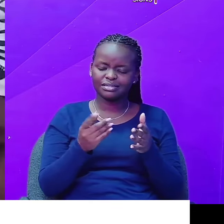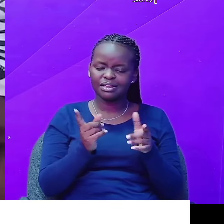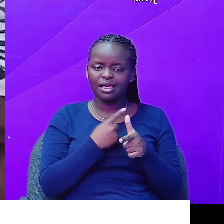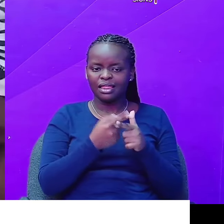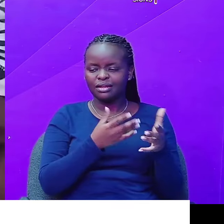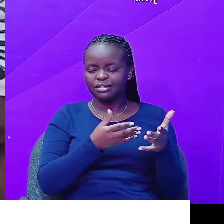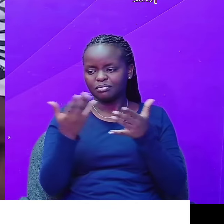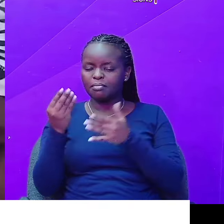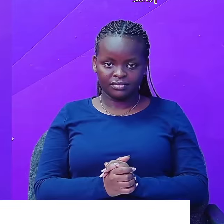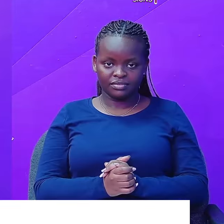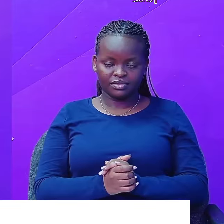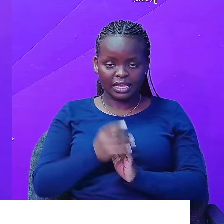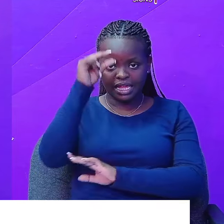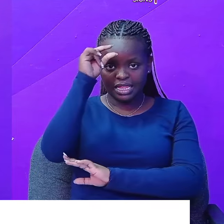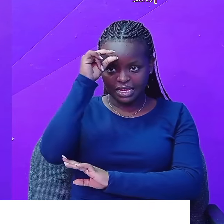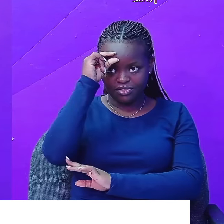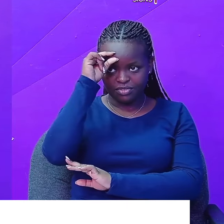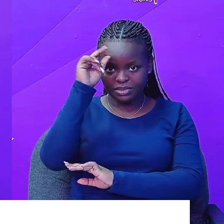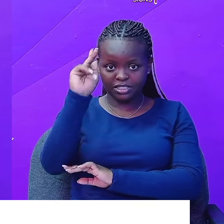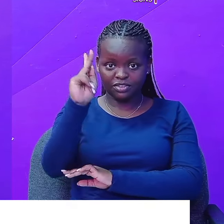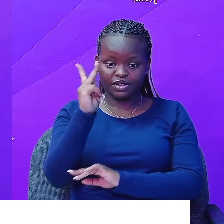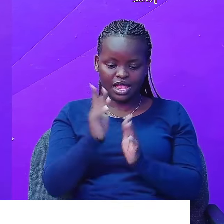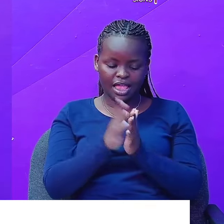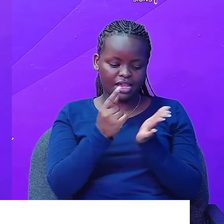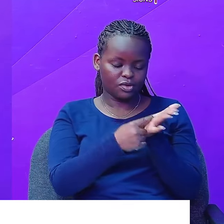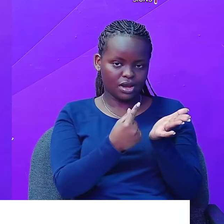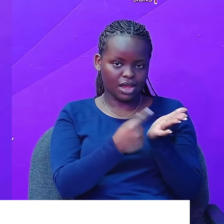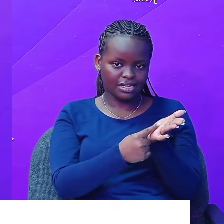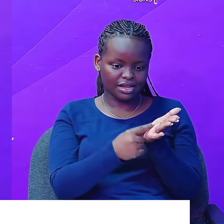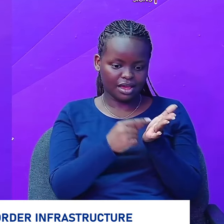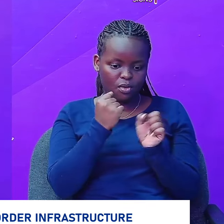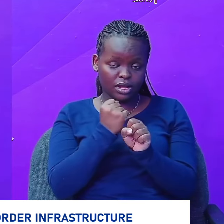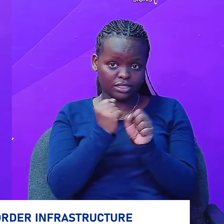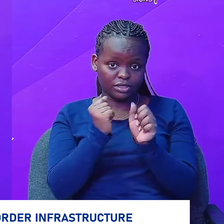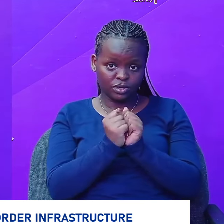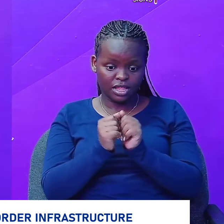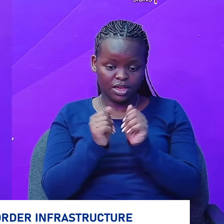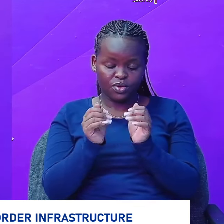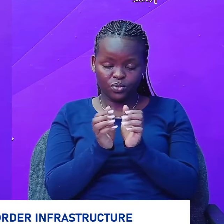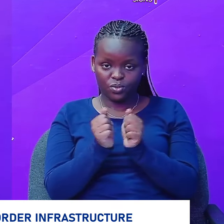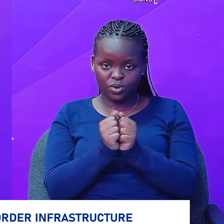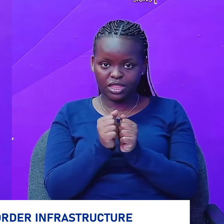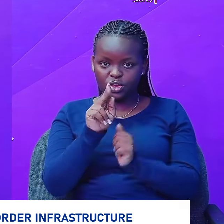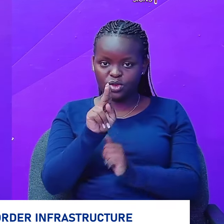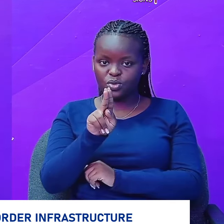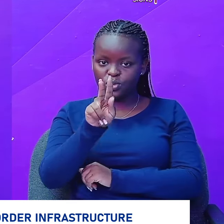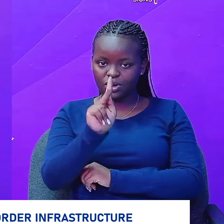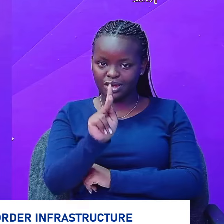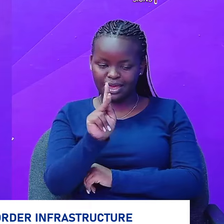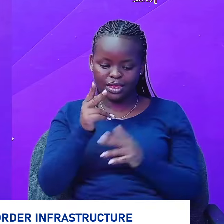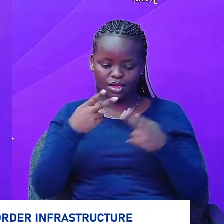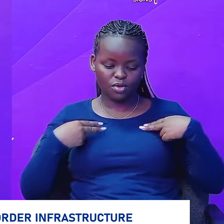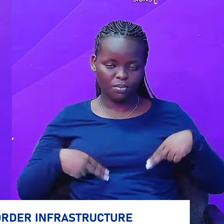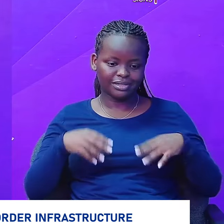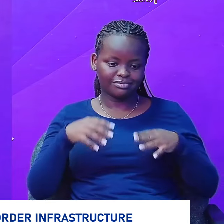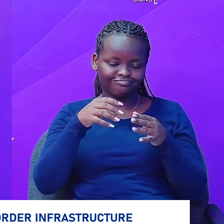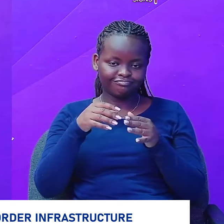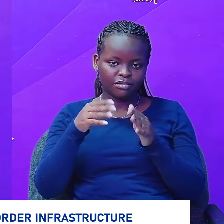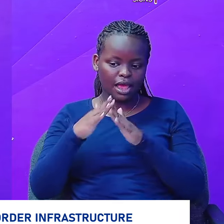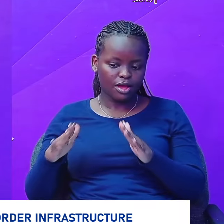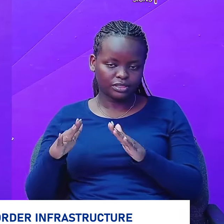nyumbani. Governments of Kenya and Uganda, in collaboration with the United Nations Human Settlement Program,